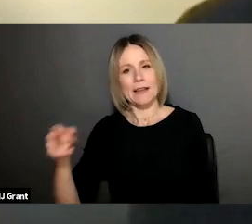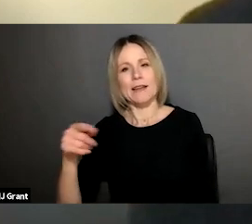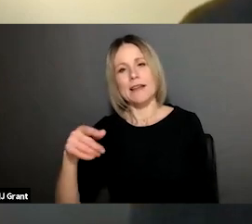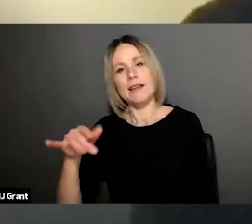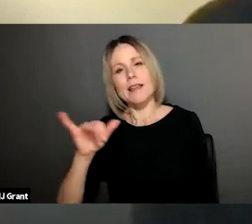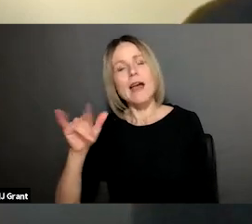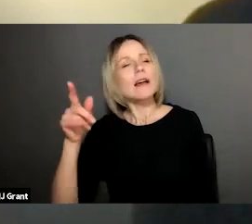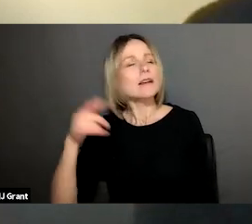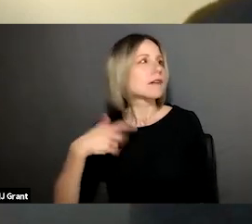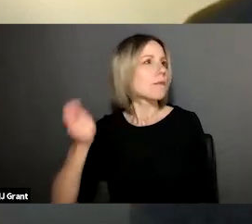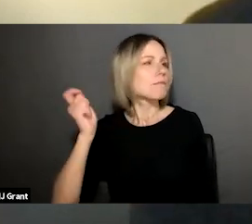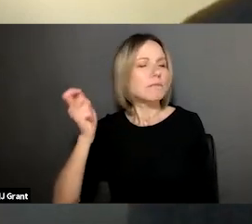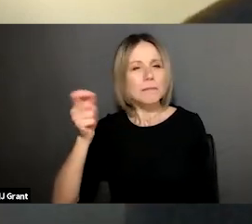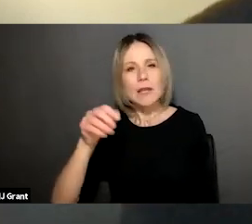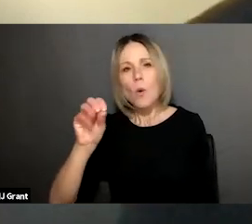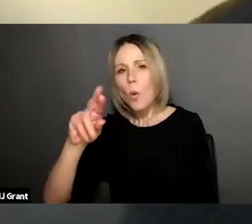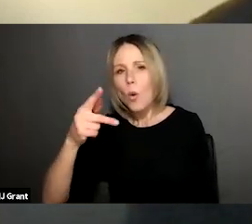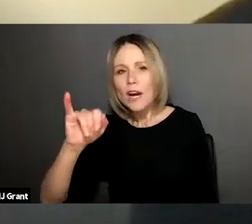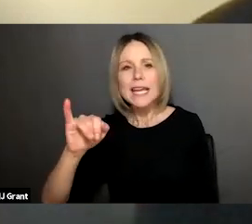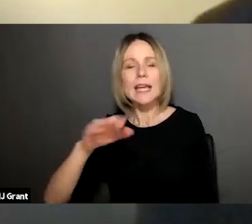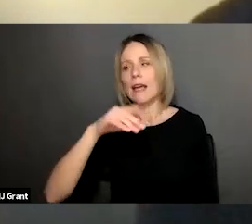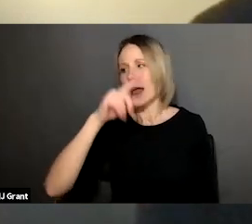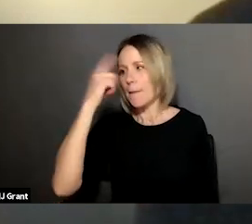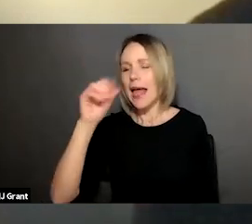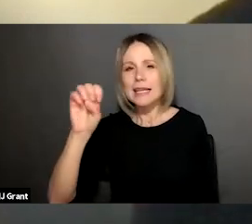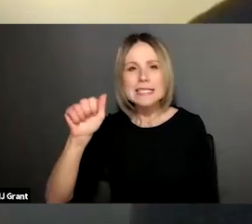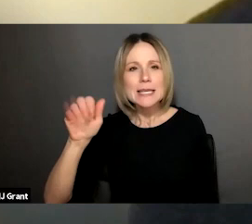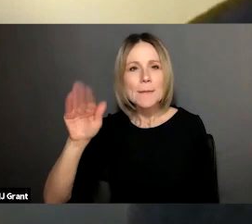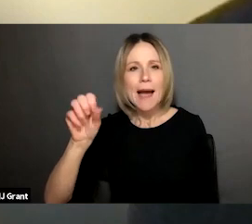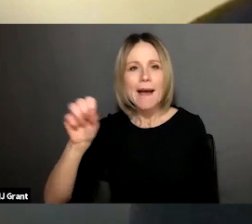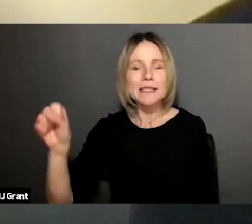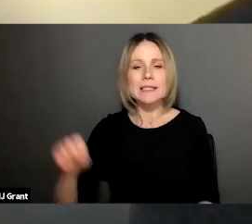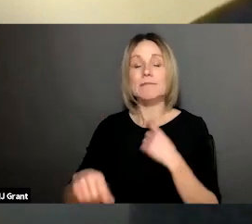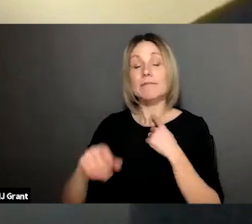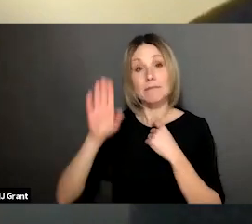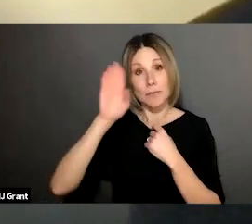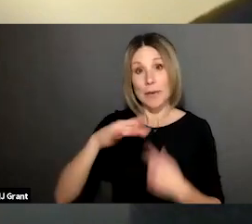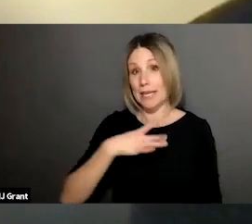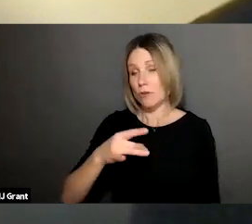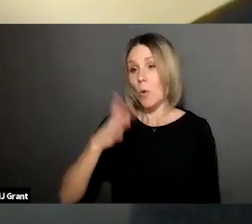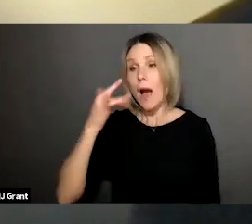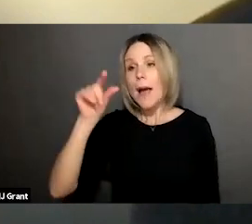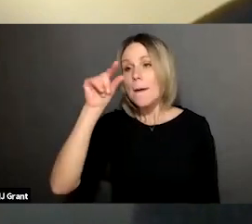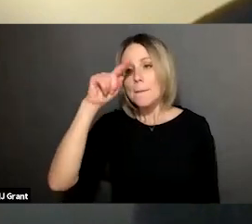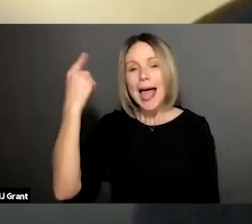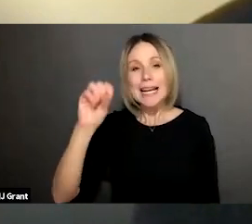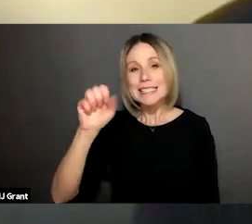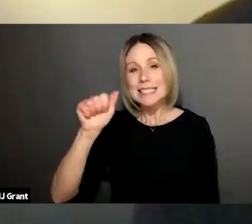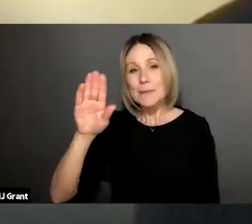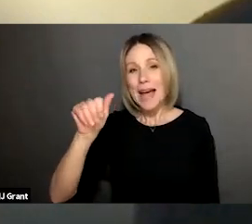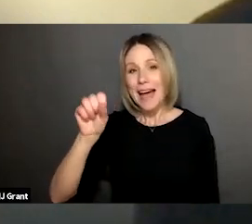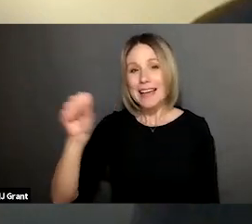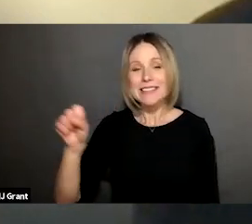bass and porgy. What's interesting is those black sea bass are moving down east, and